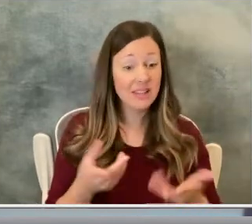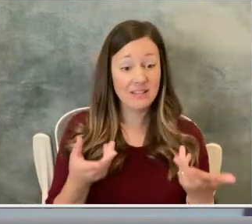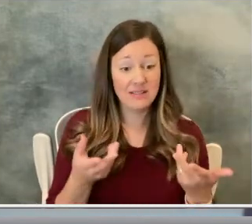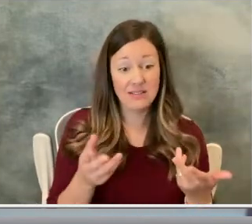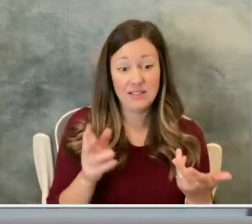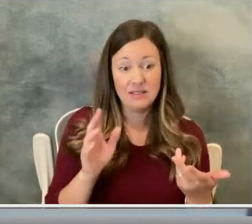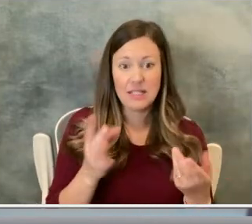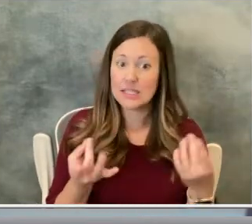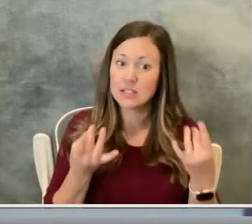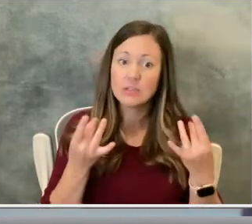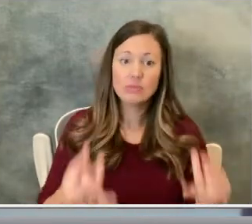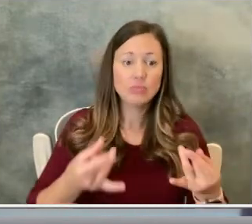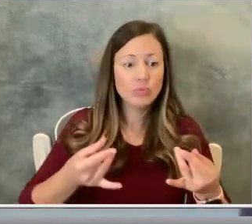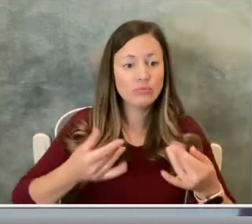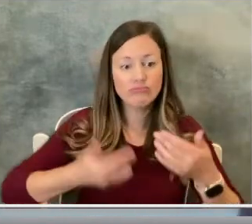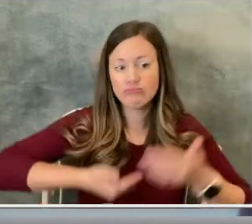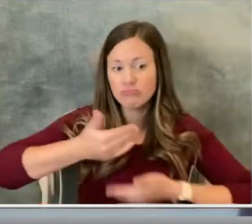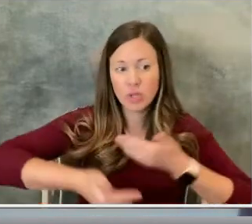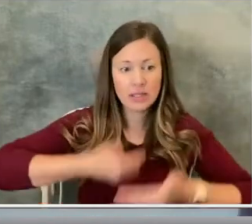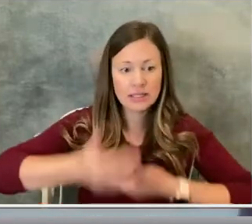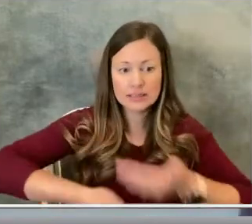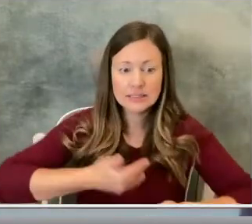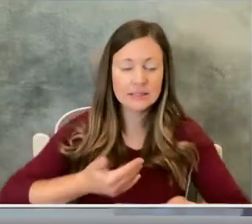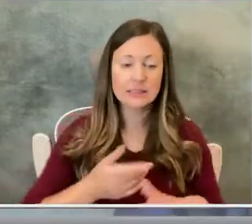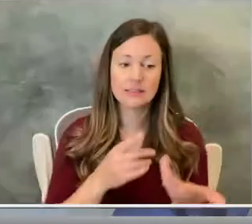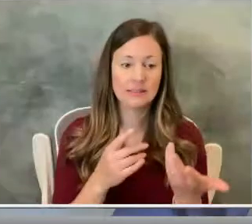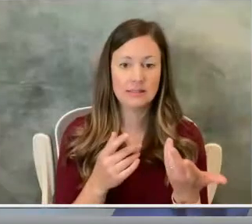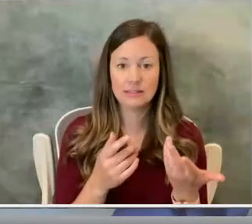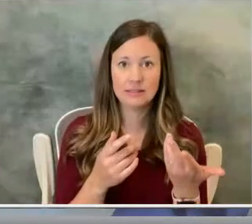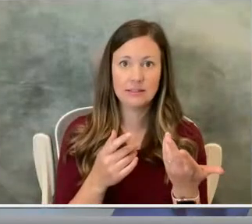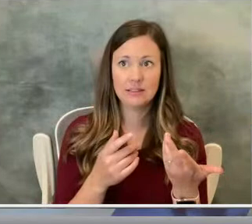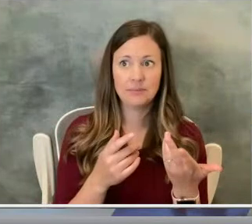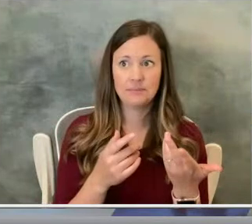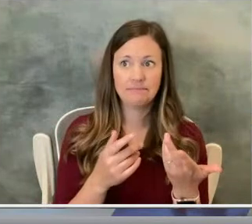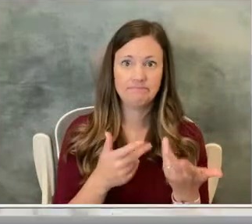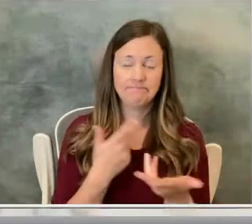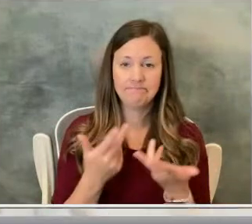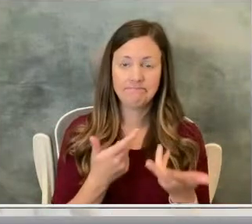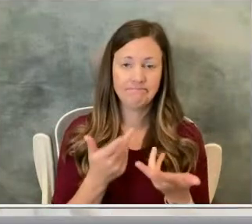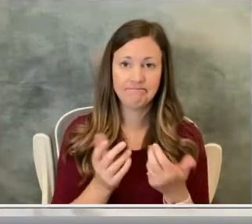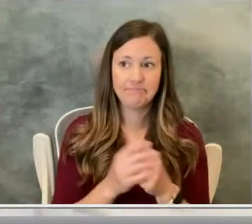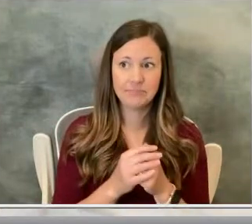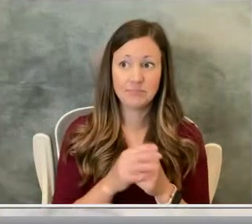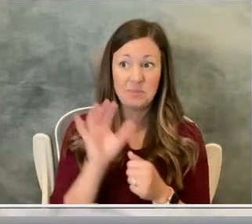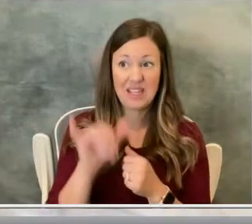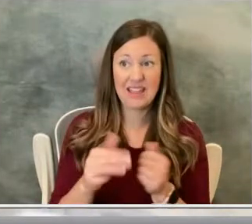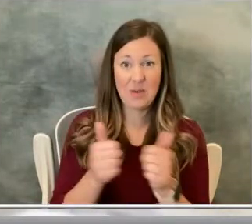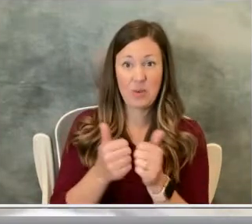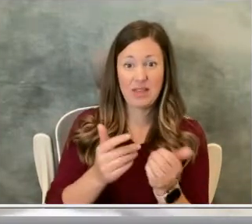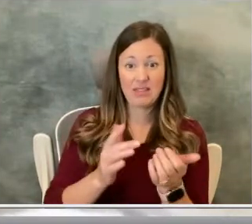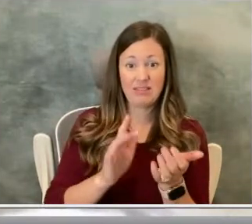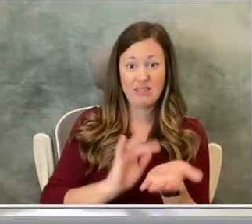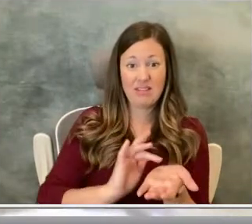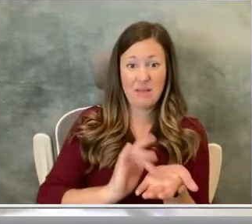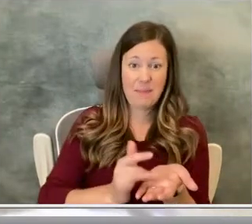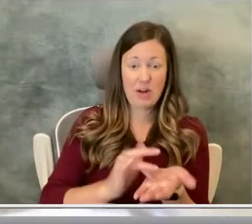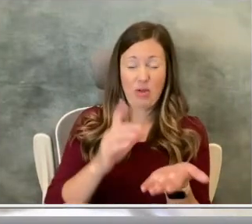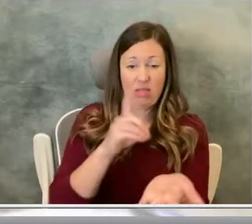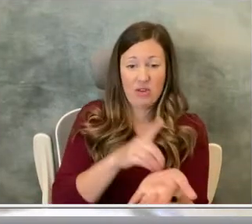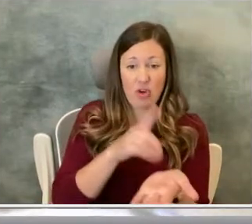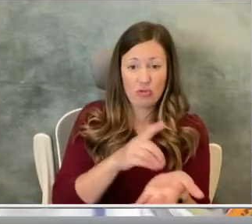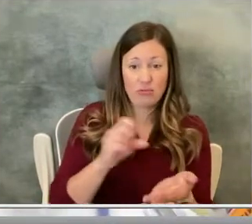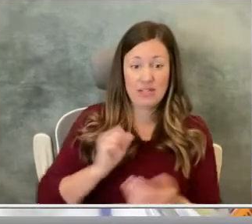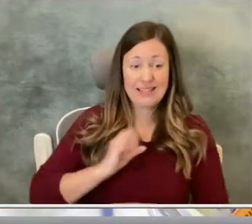the whole process of the medical staff while they looked after William while he was on